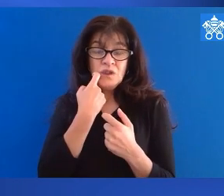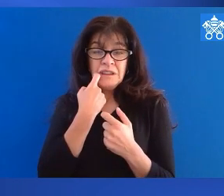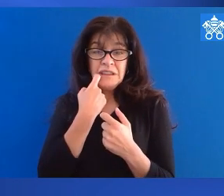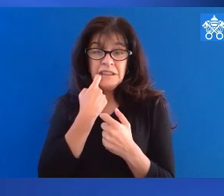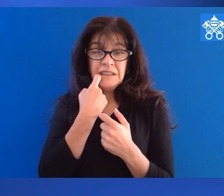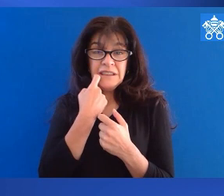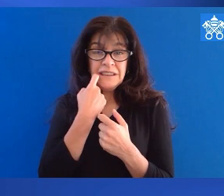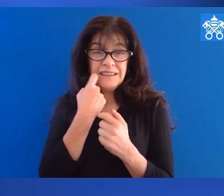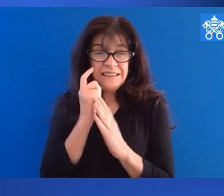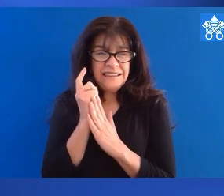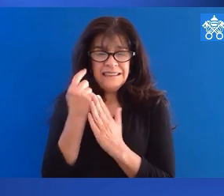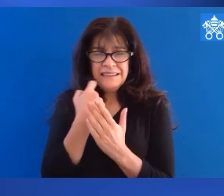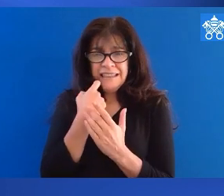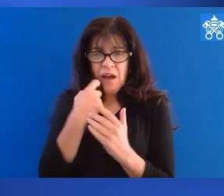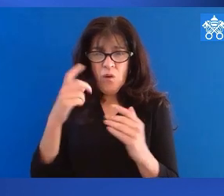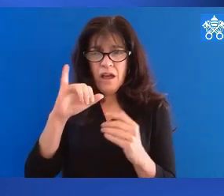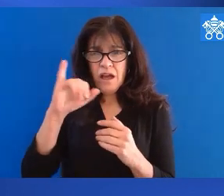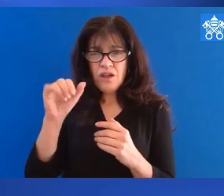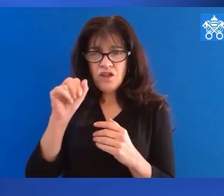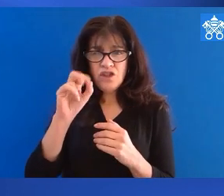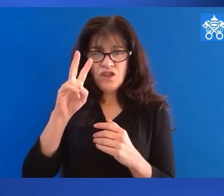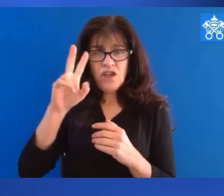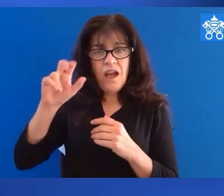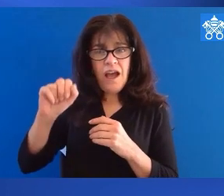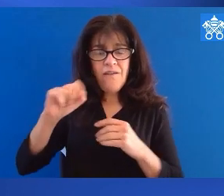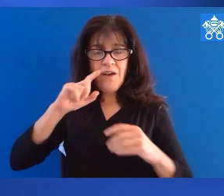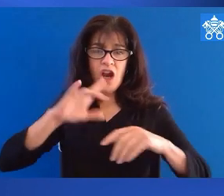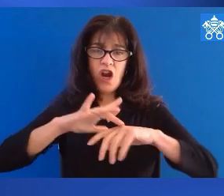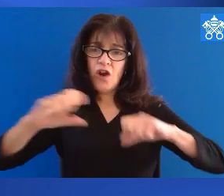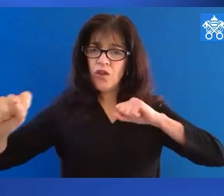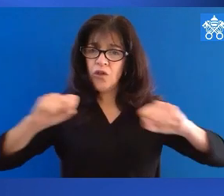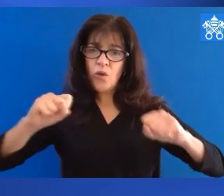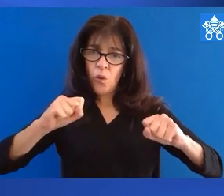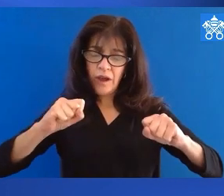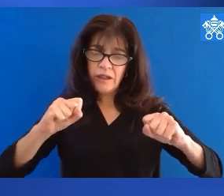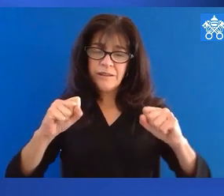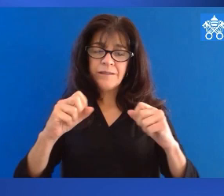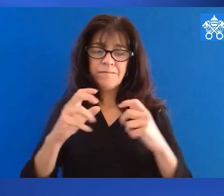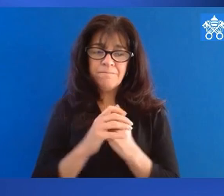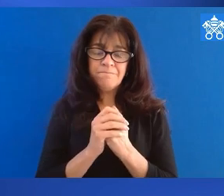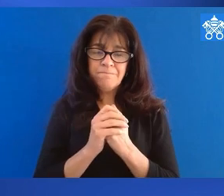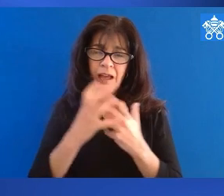In recent hours in Java, there has been an earthquake.